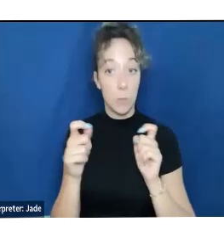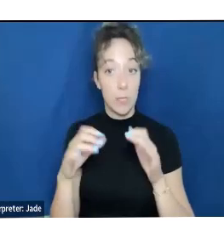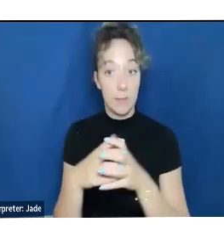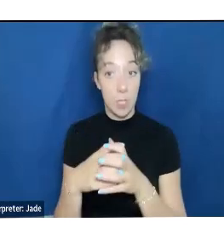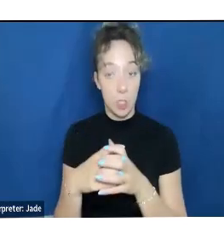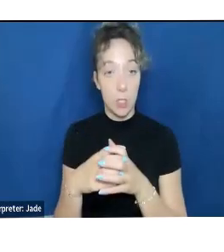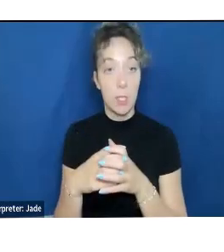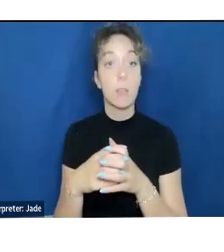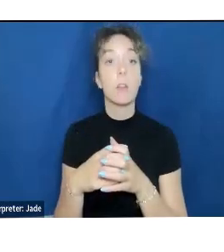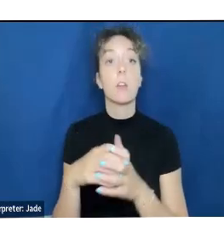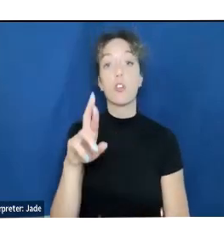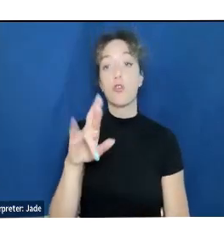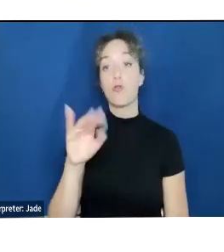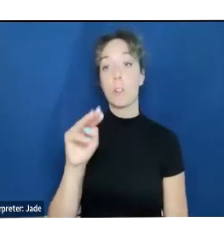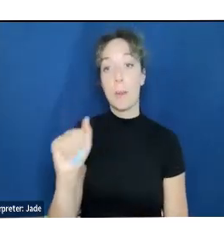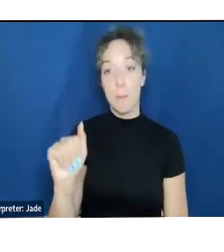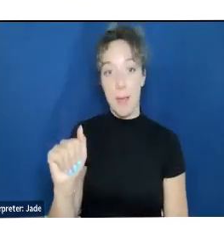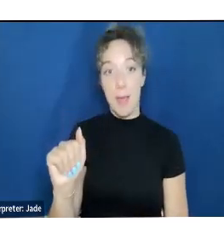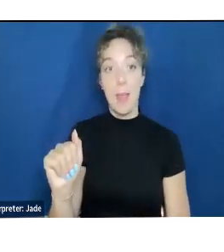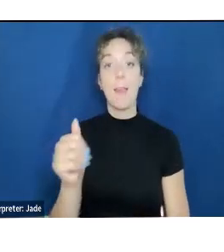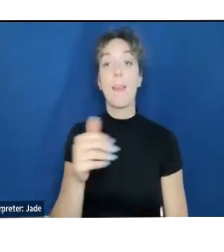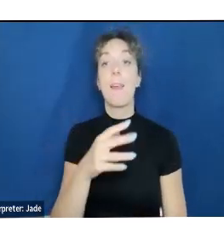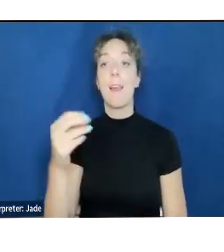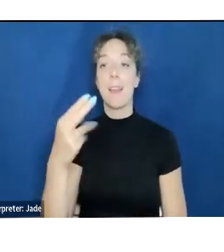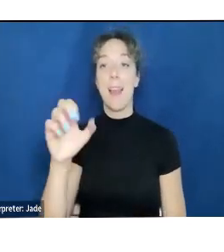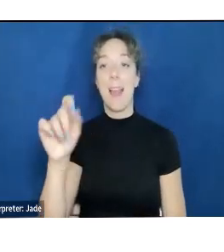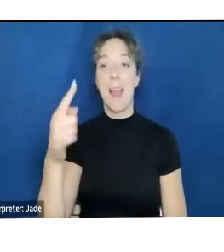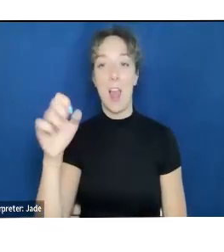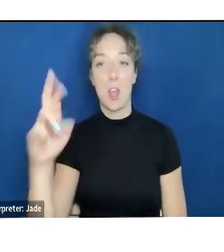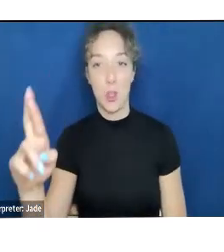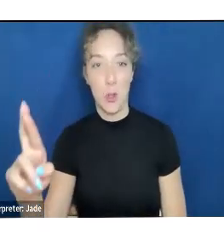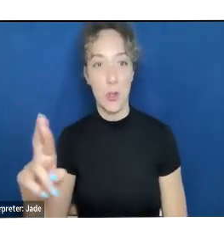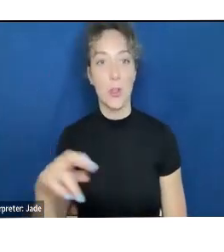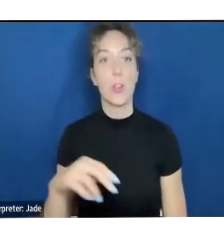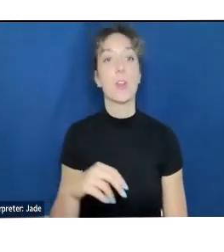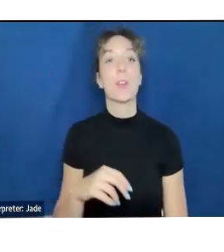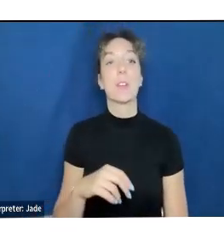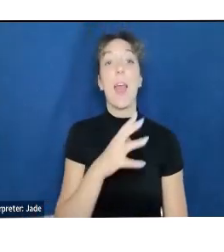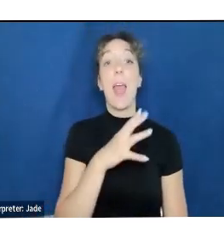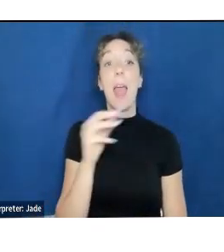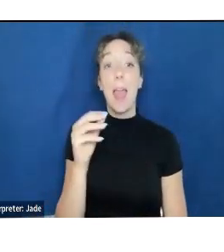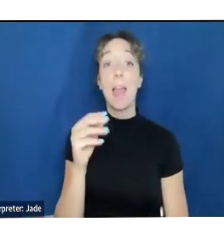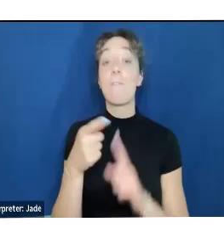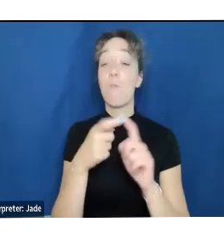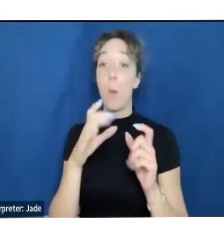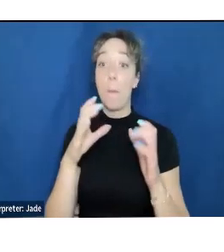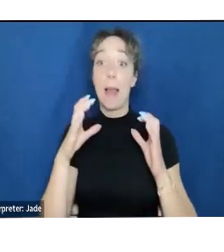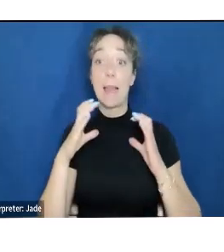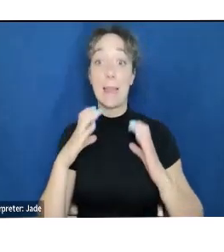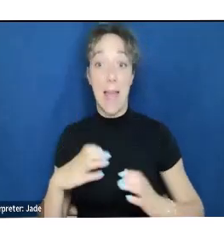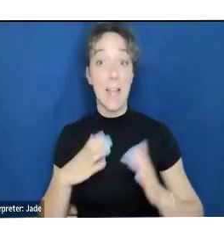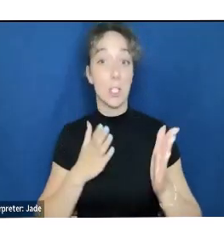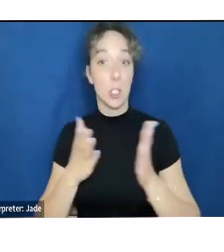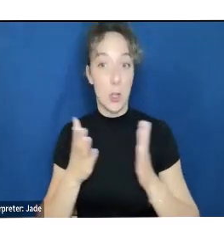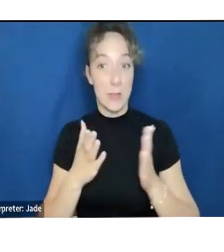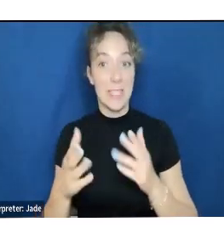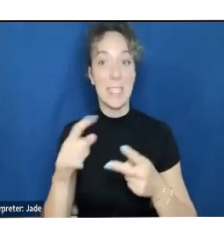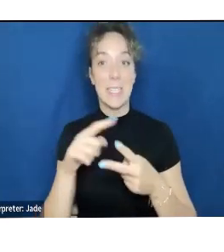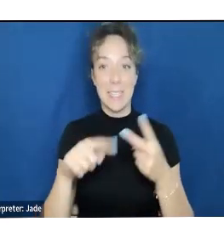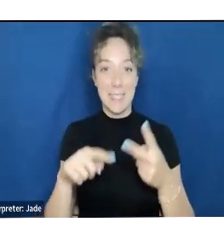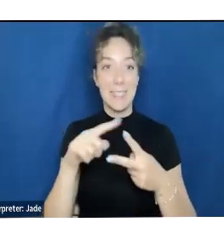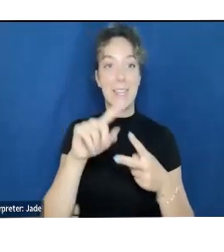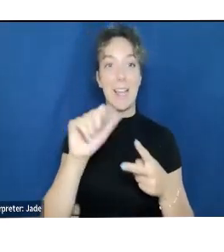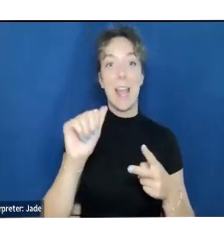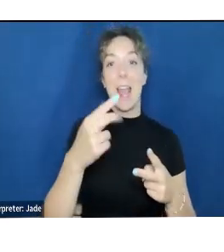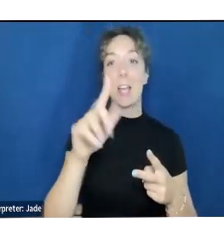Division, Rima Mendez and Heather Coda. And then we have from Client Services, Angela Ratty and